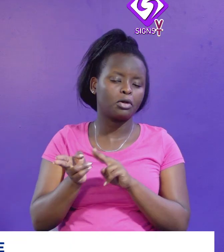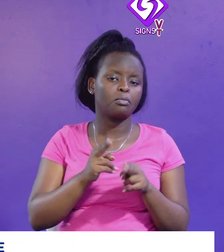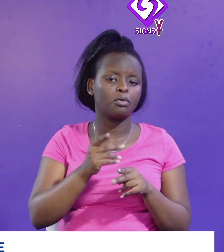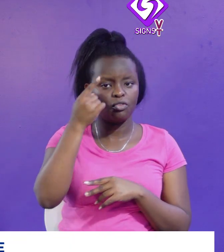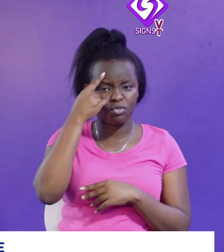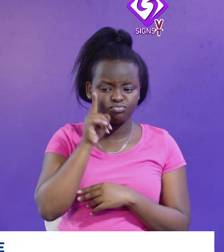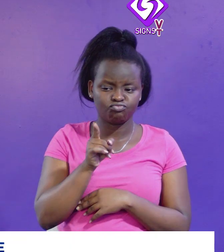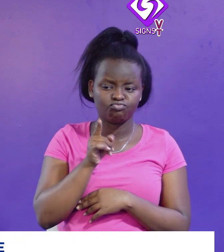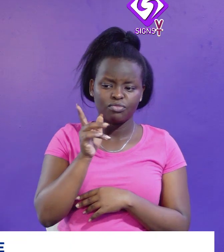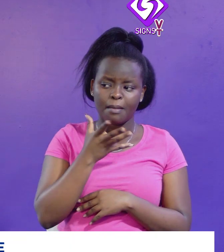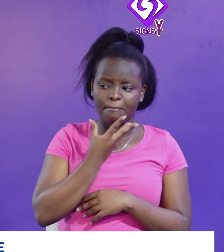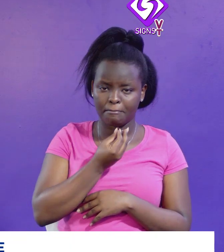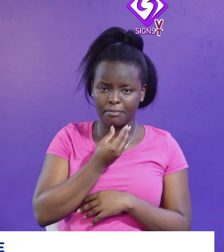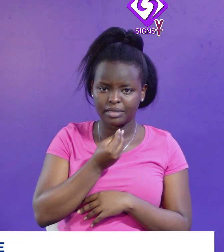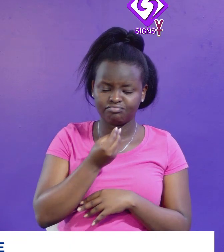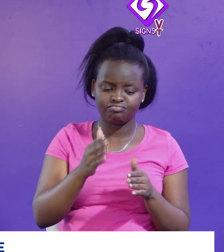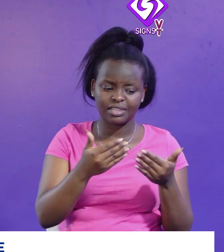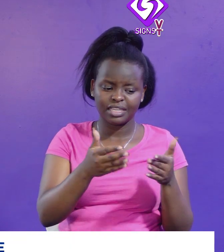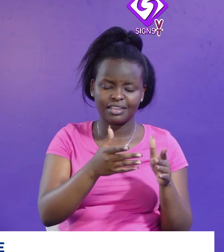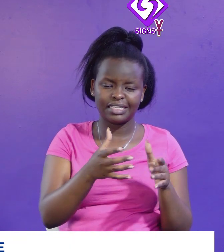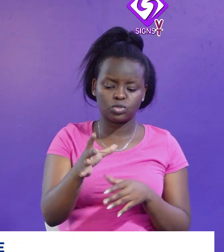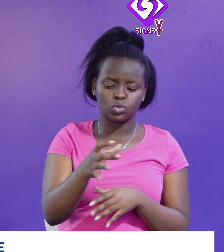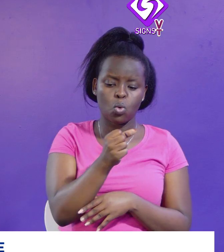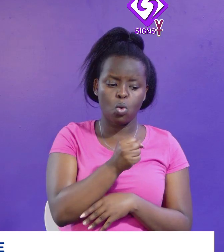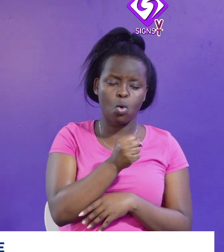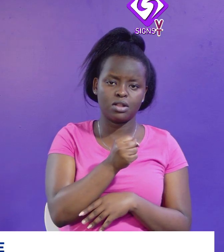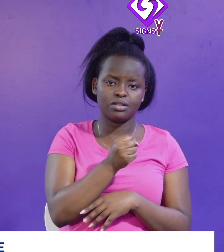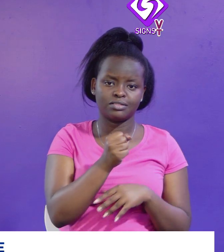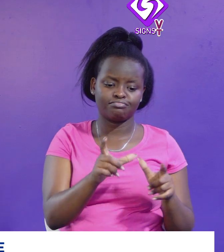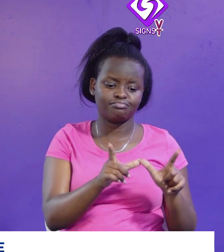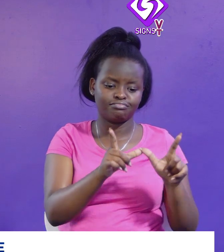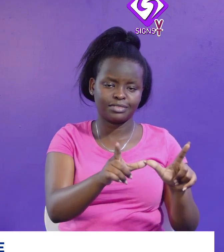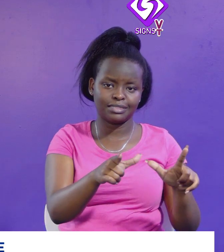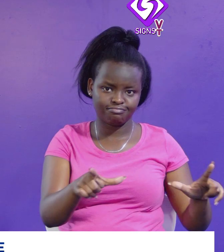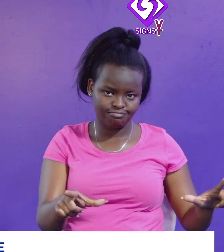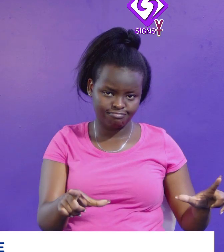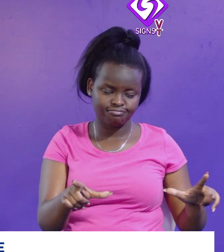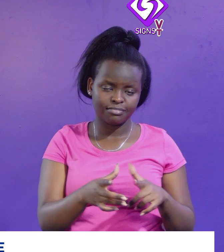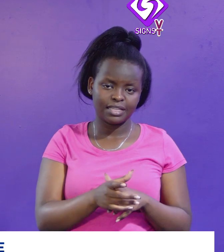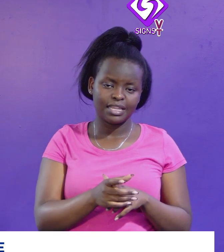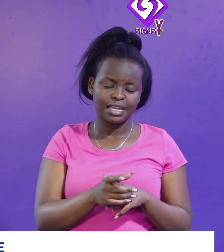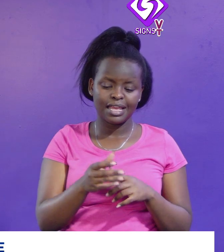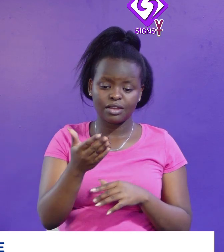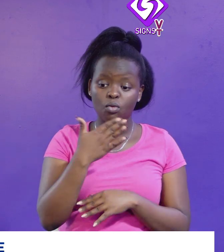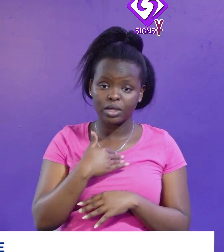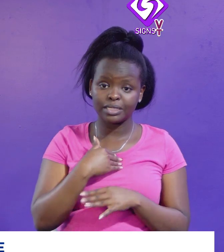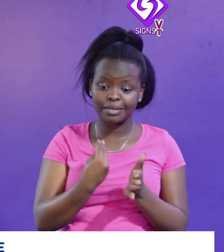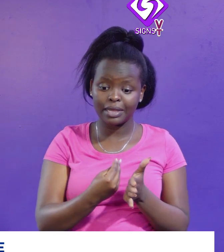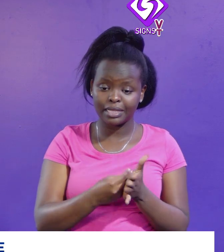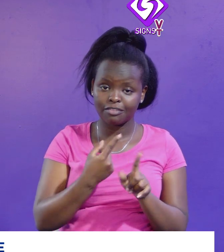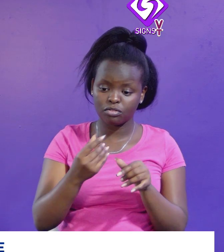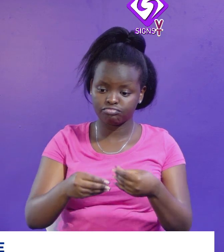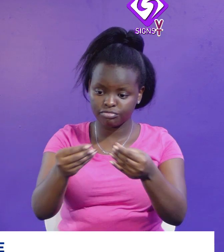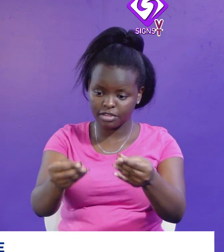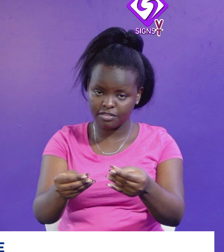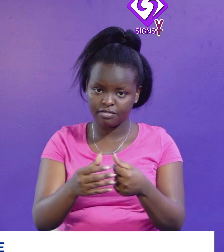to withhold processed title deeds and demand bribes for their release. The commission's investigation is